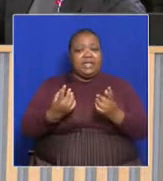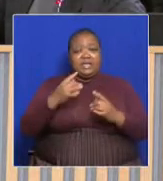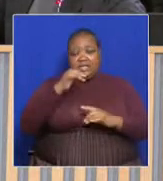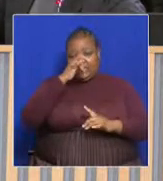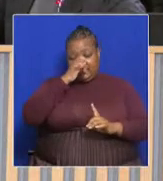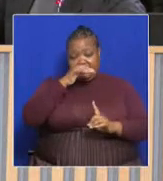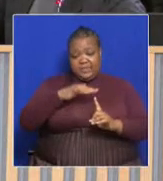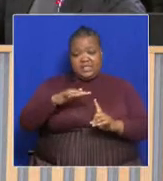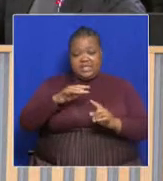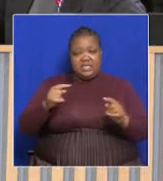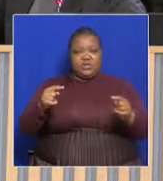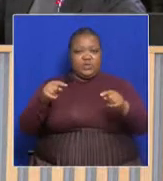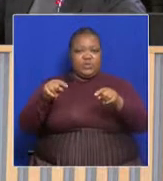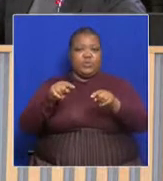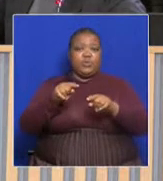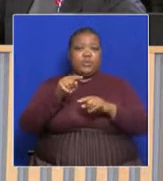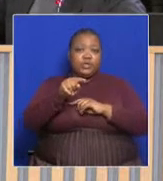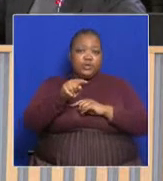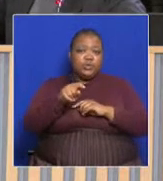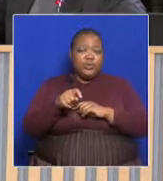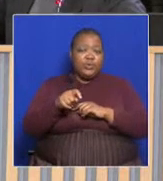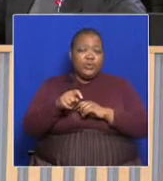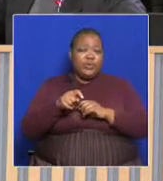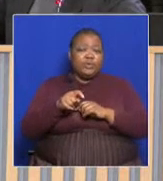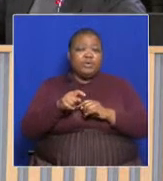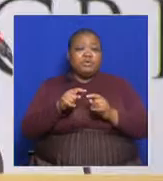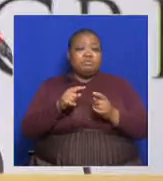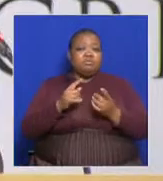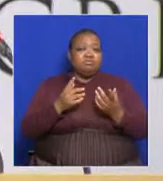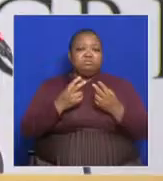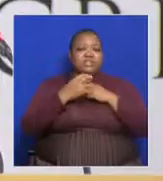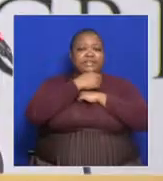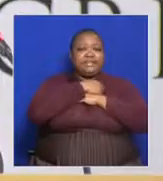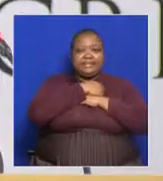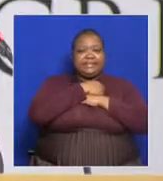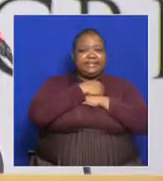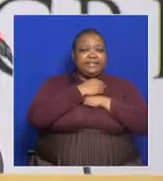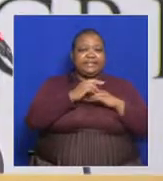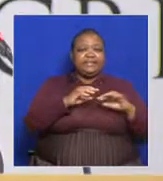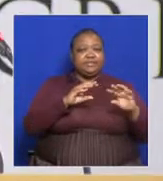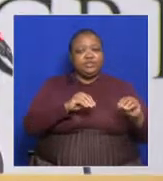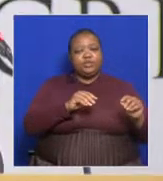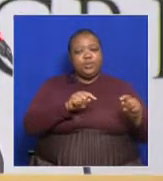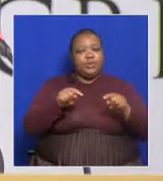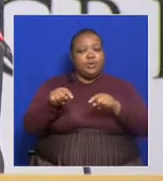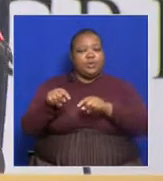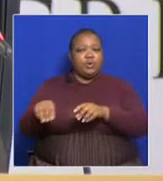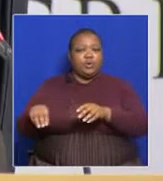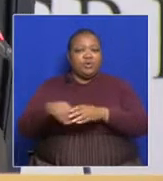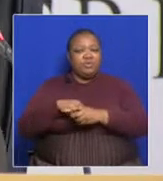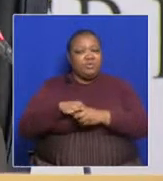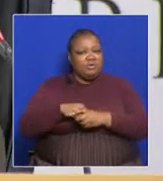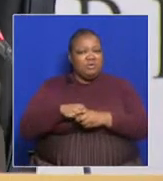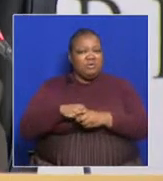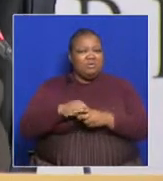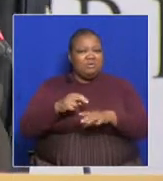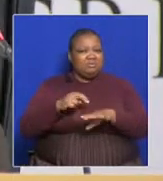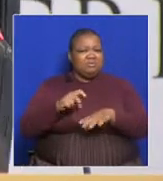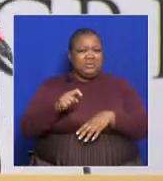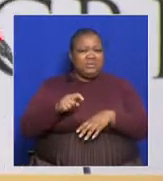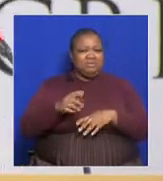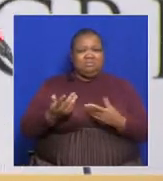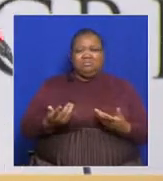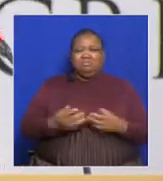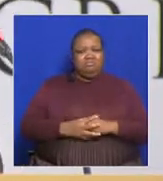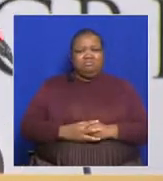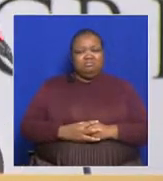for you to cut short your leave and become involved, especially knowing that even a day